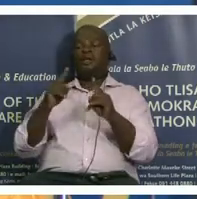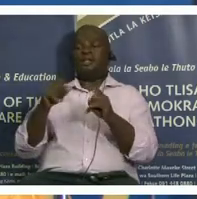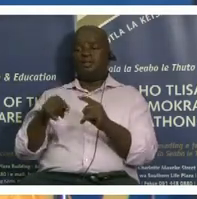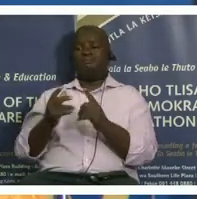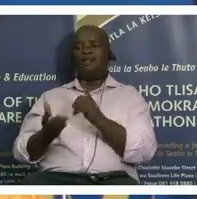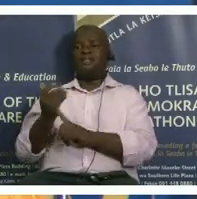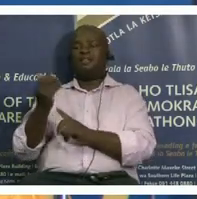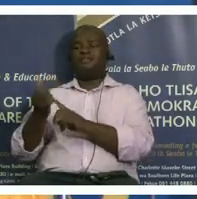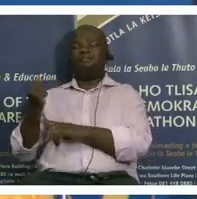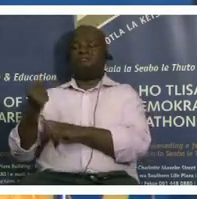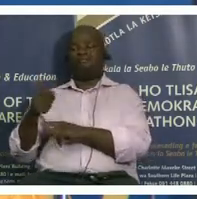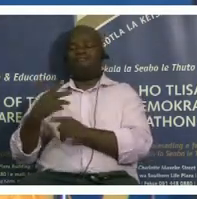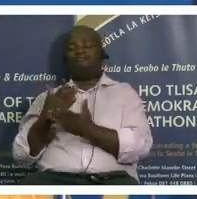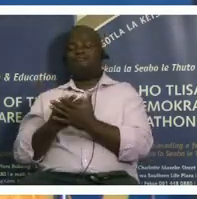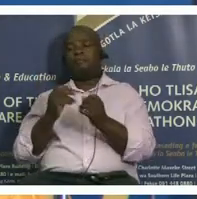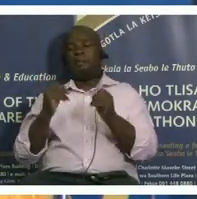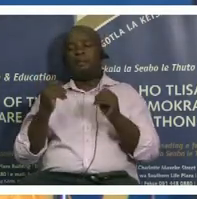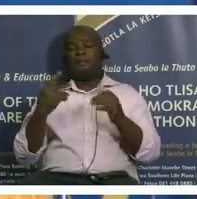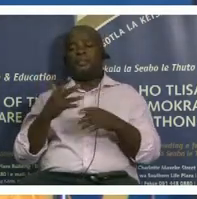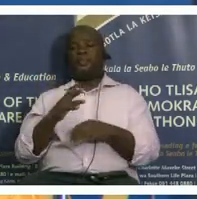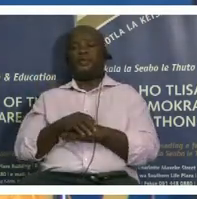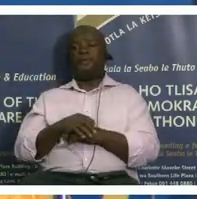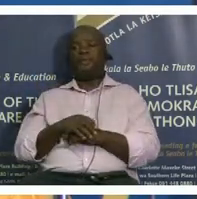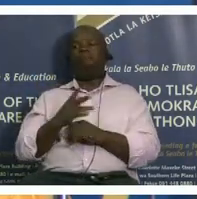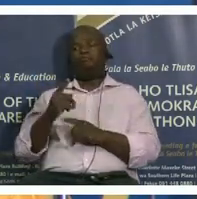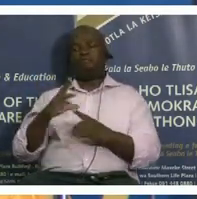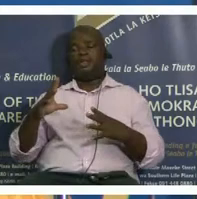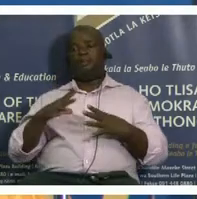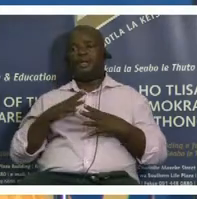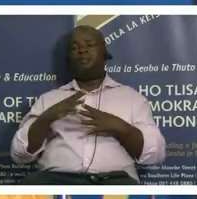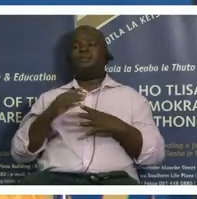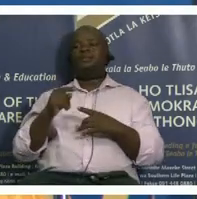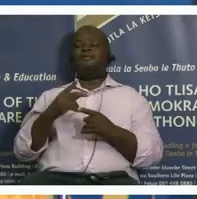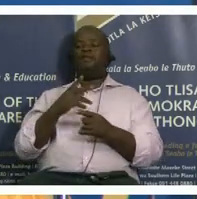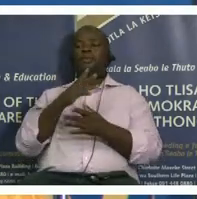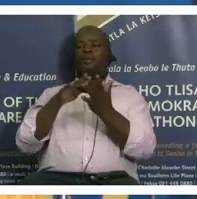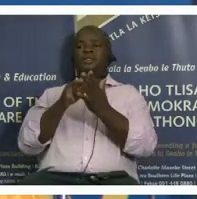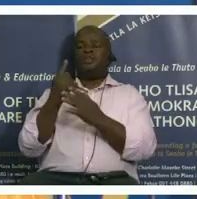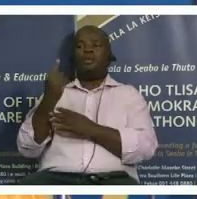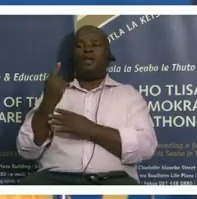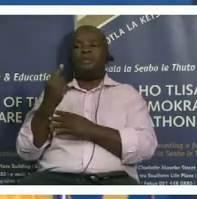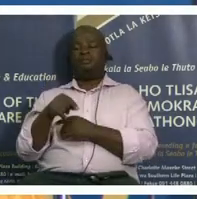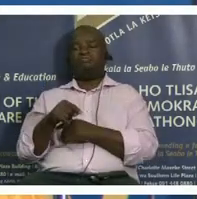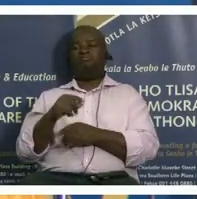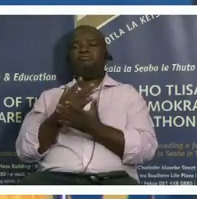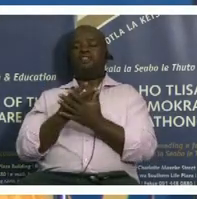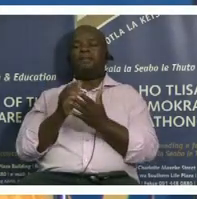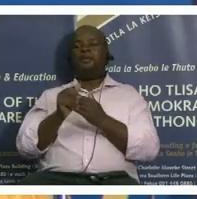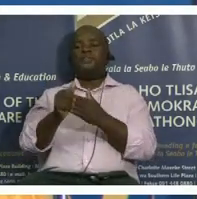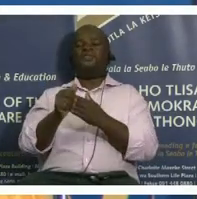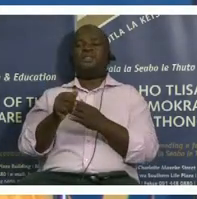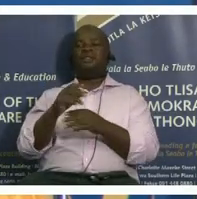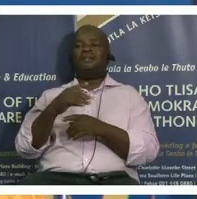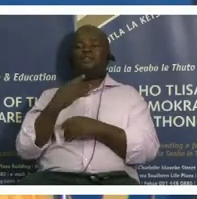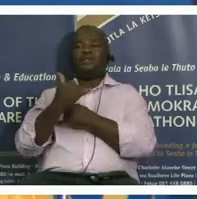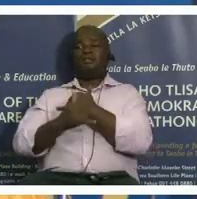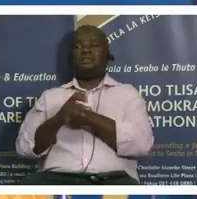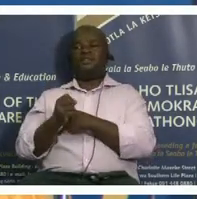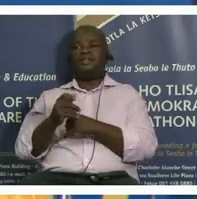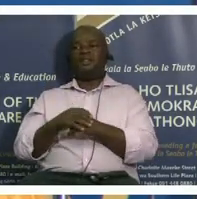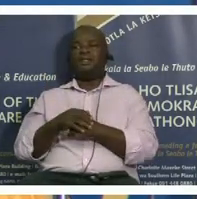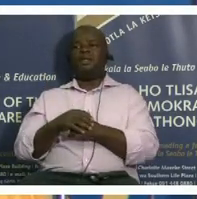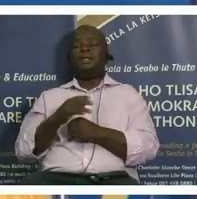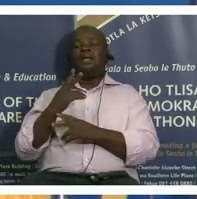achievements remain impressive. We take pride in our number one position as the leading province in the country with